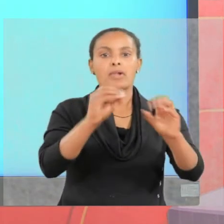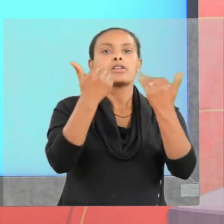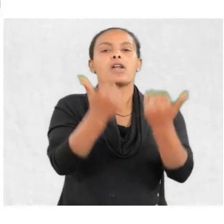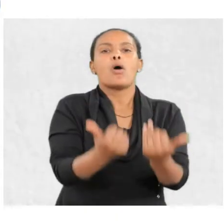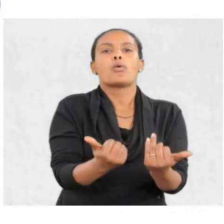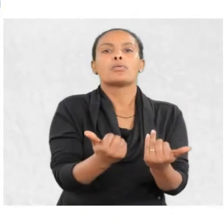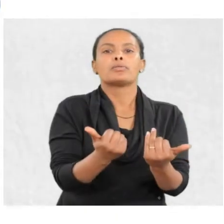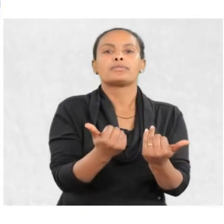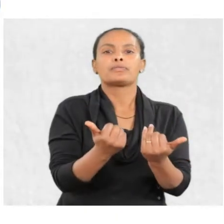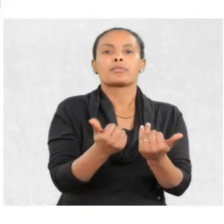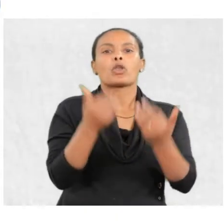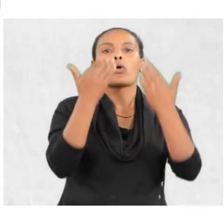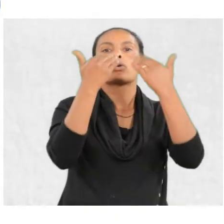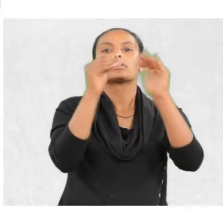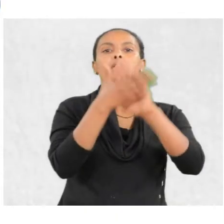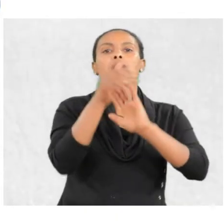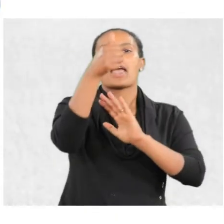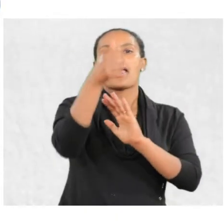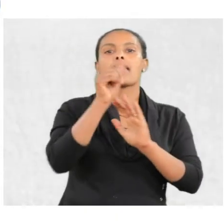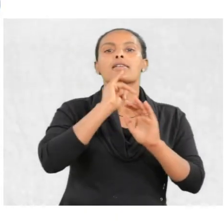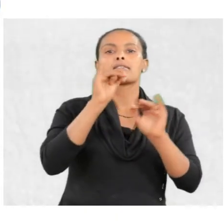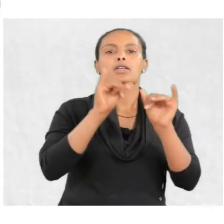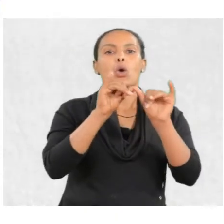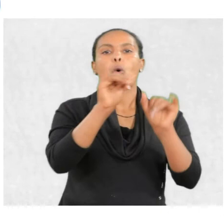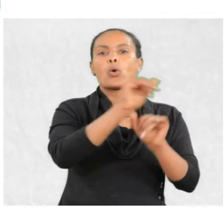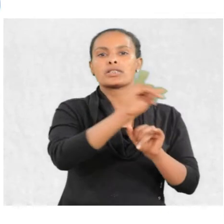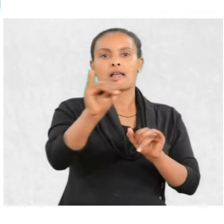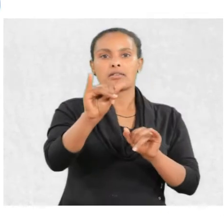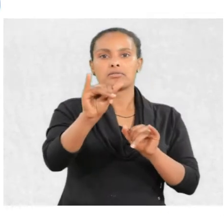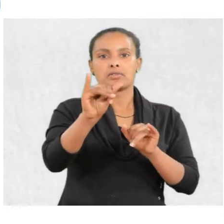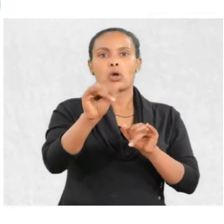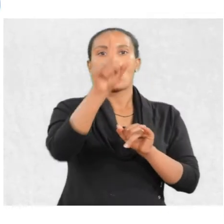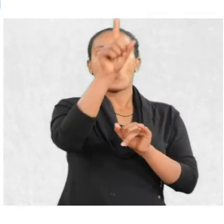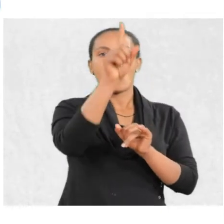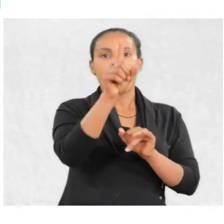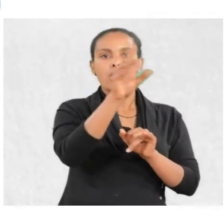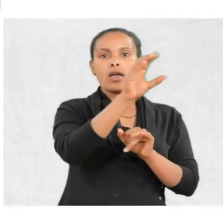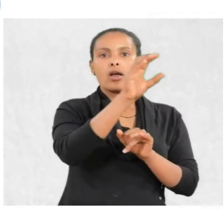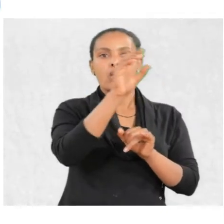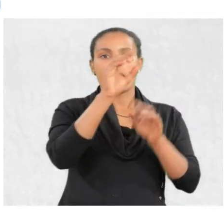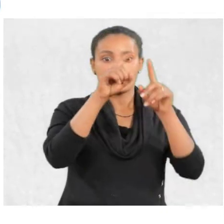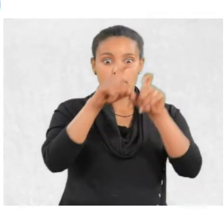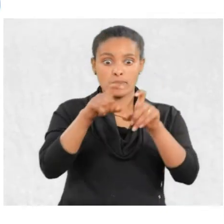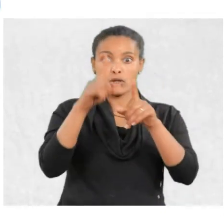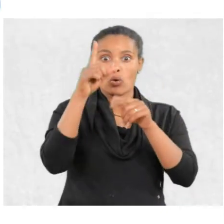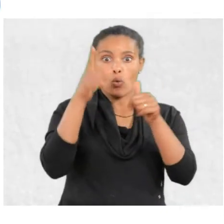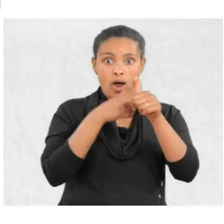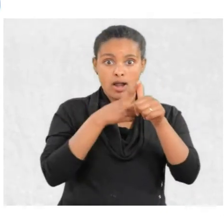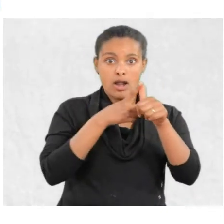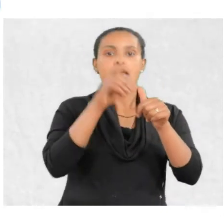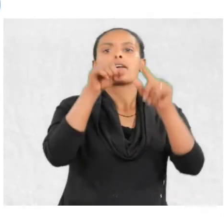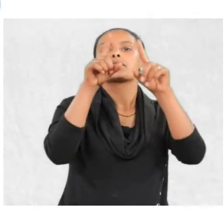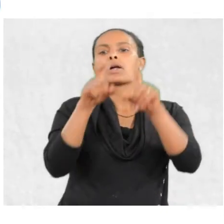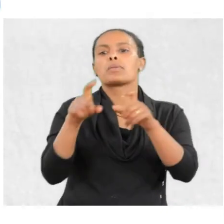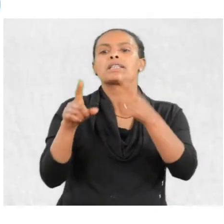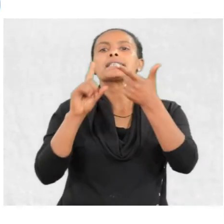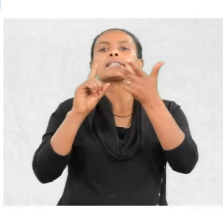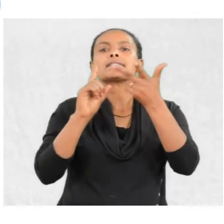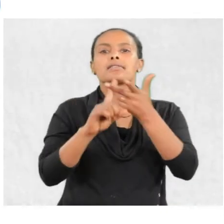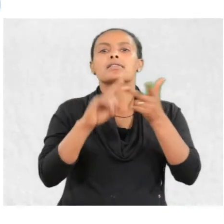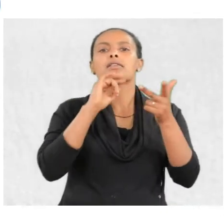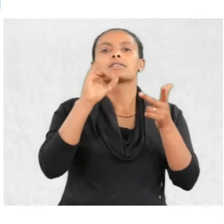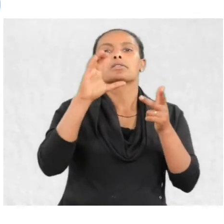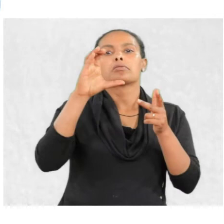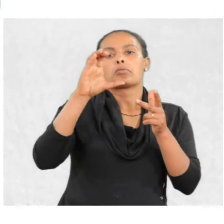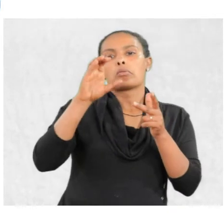Now, concentration of A is constant. In experiment 1 and experiment 3, concentration of C is